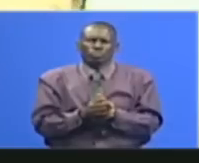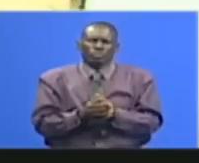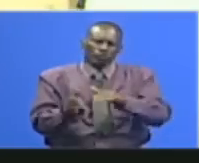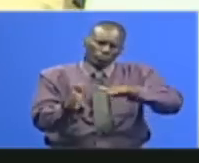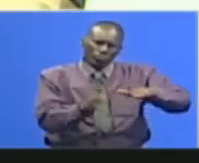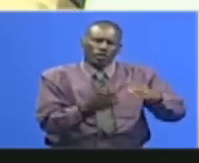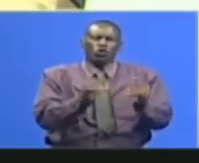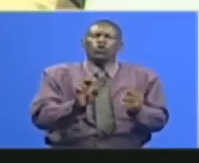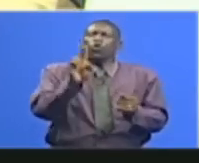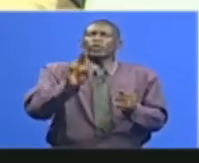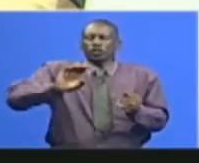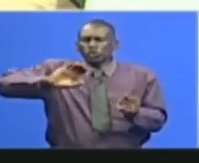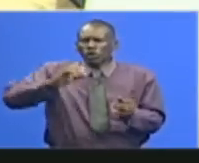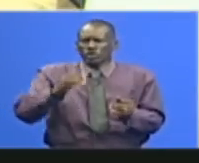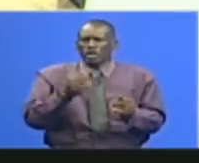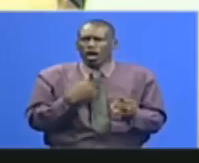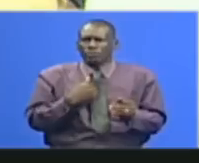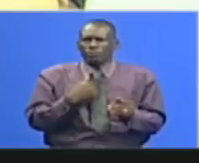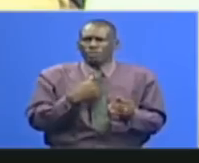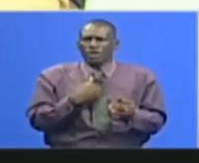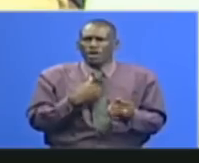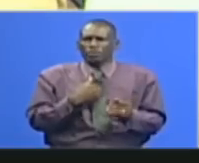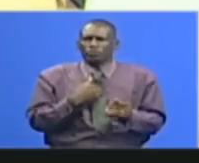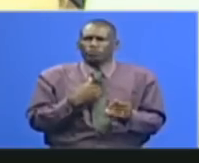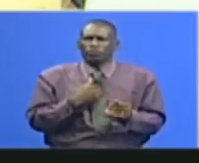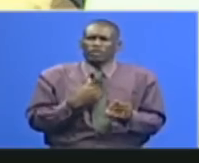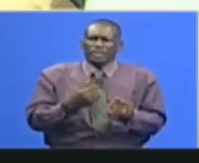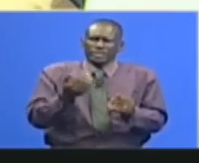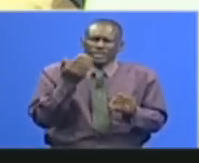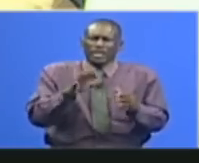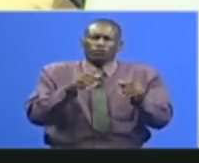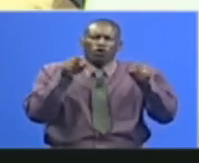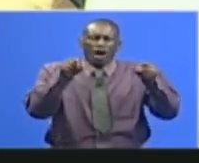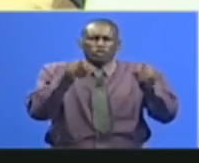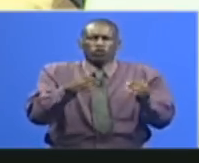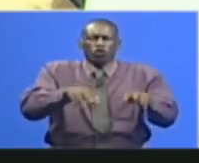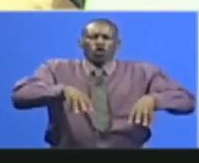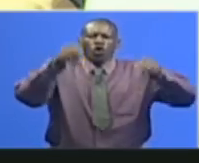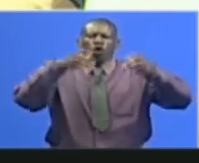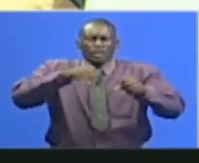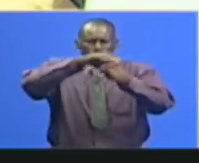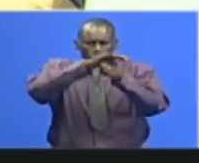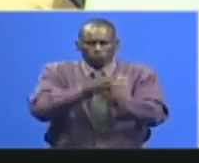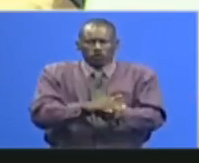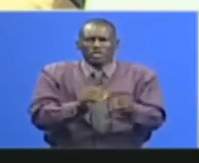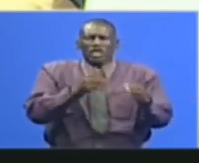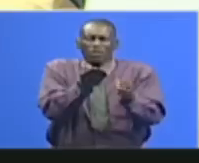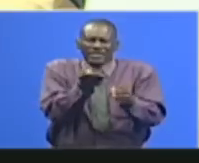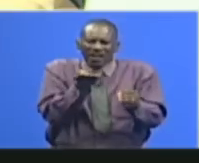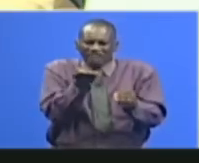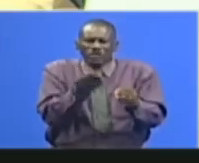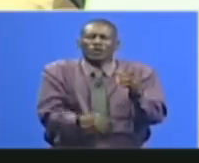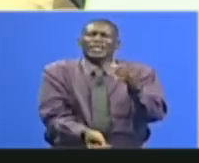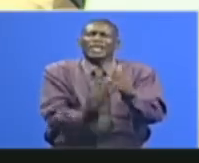And Uasin Gishu County has come into the limelight over accusations of hawker harassment after a video emerged